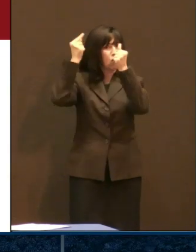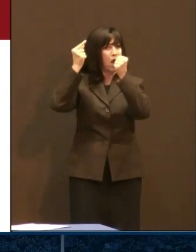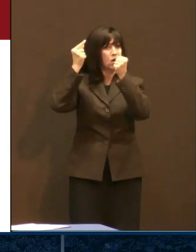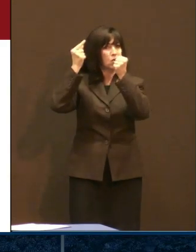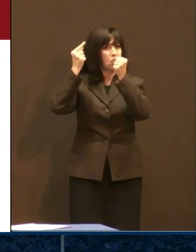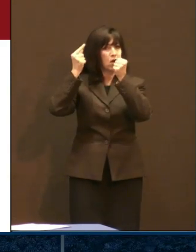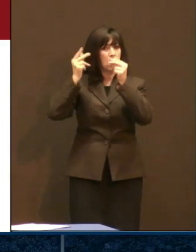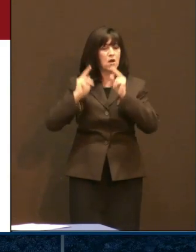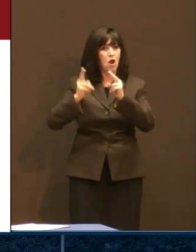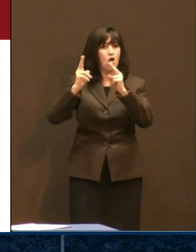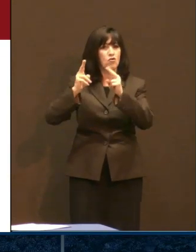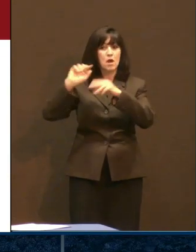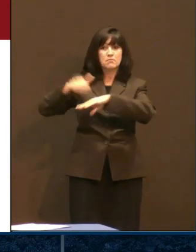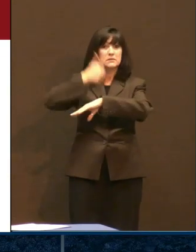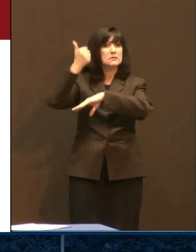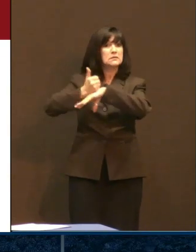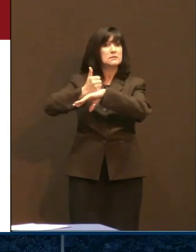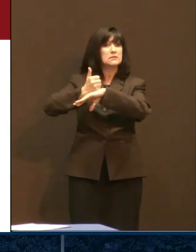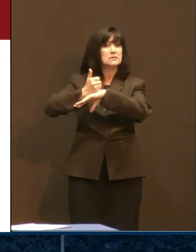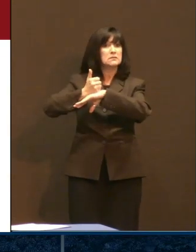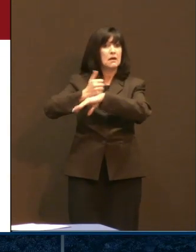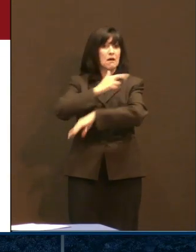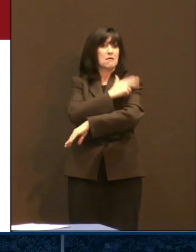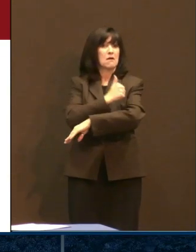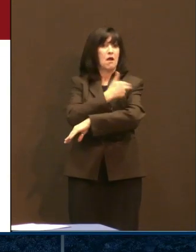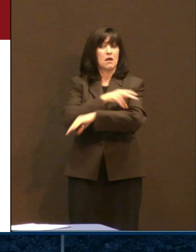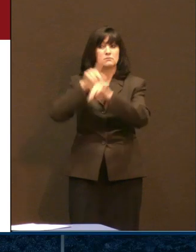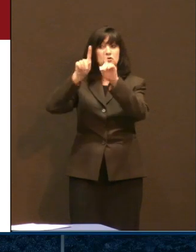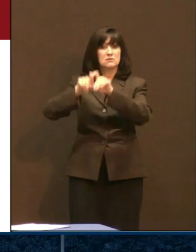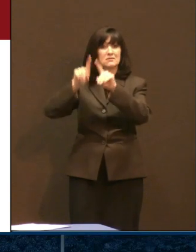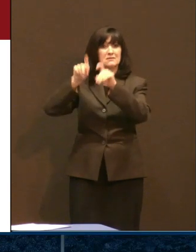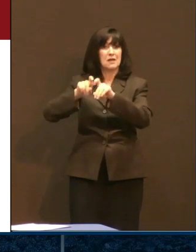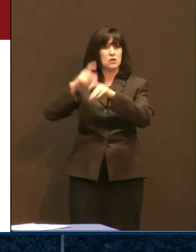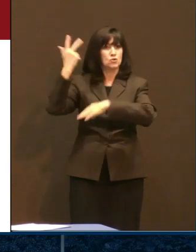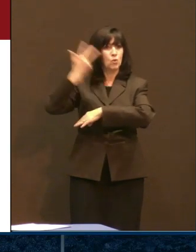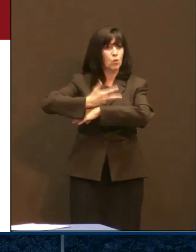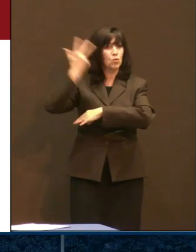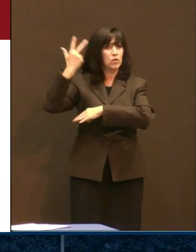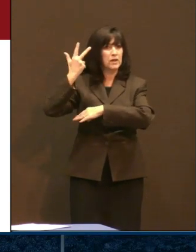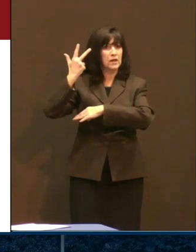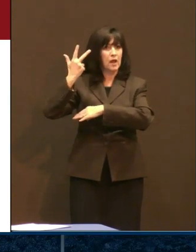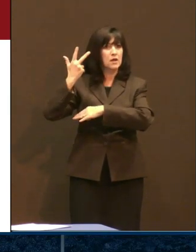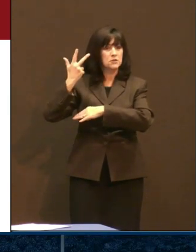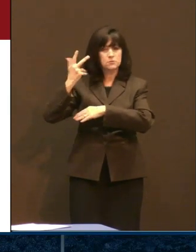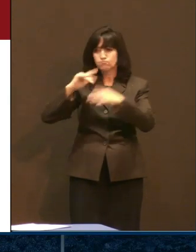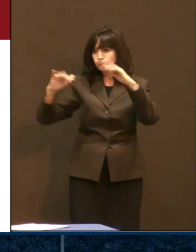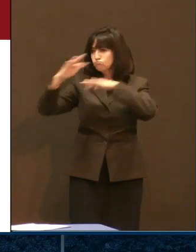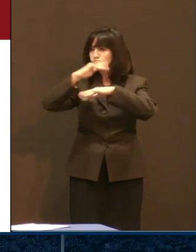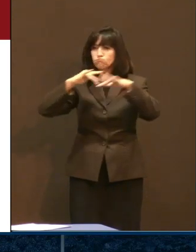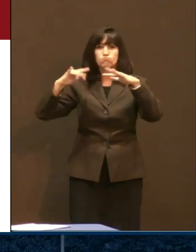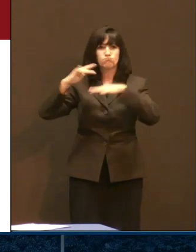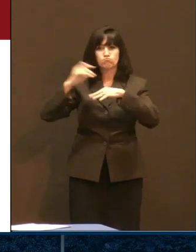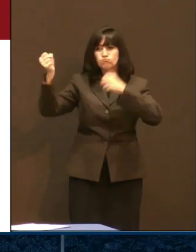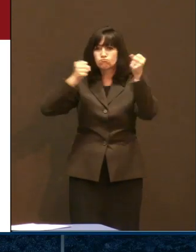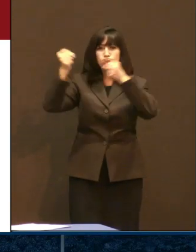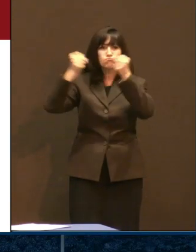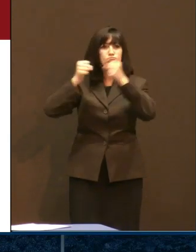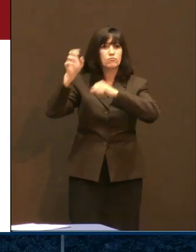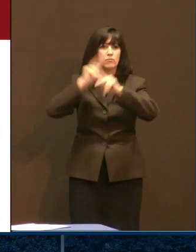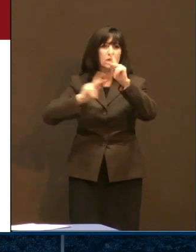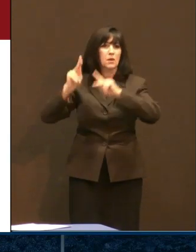there in about 3 days. It was Thursday and Friday of last week where we identified that we had to do more down there, as we